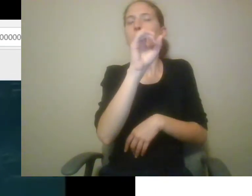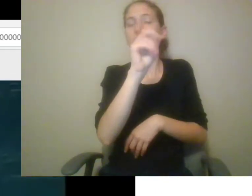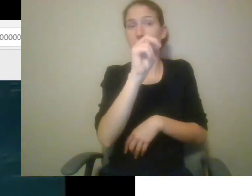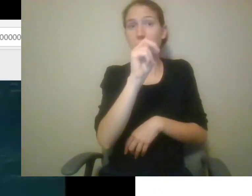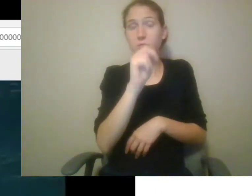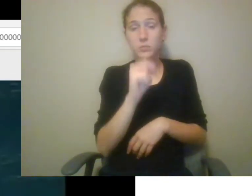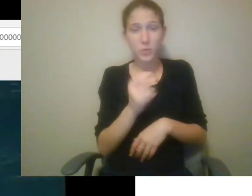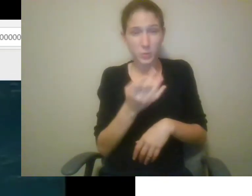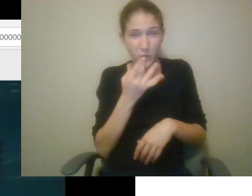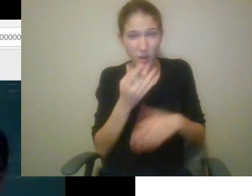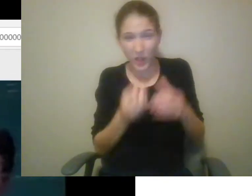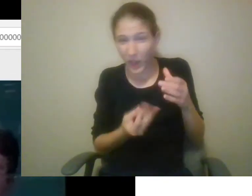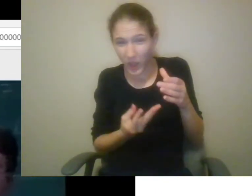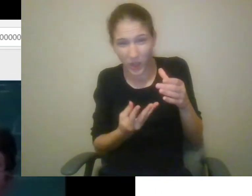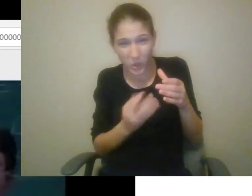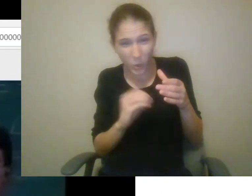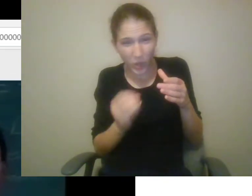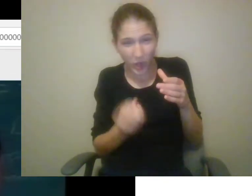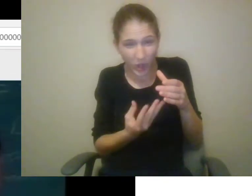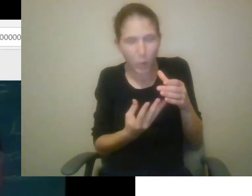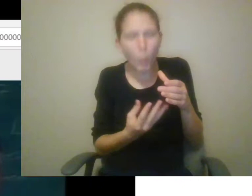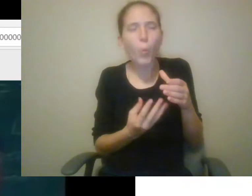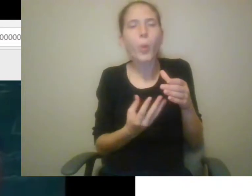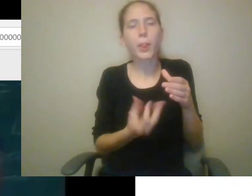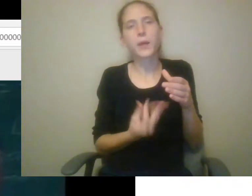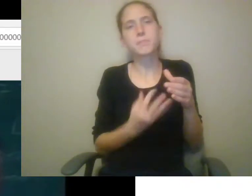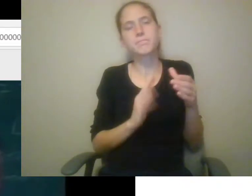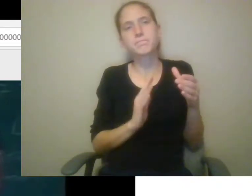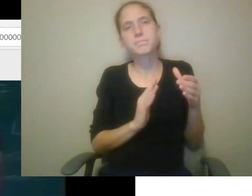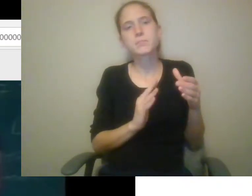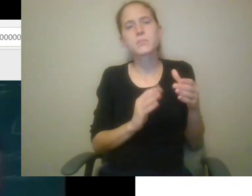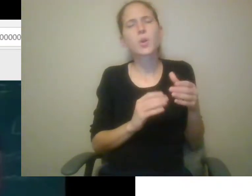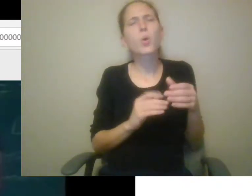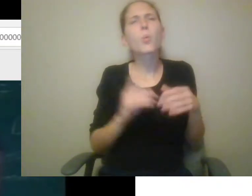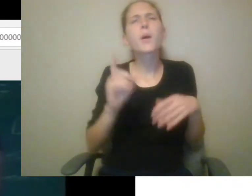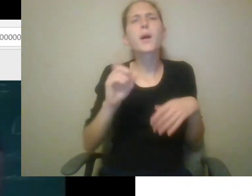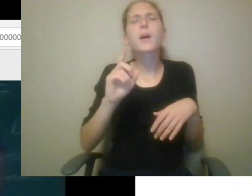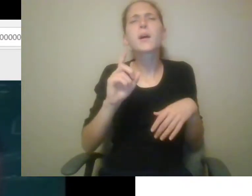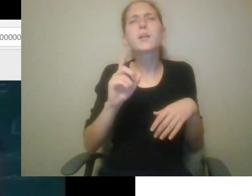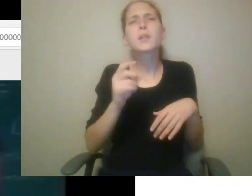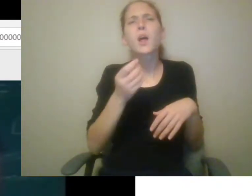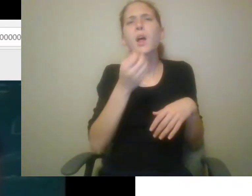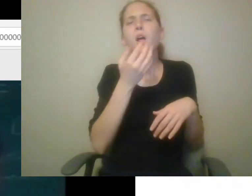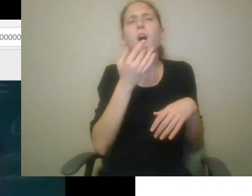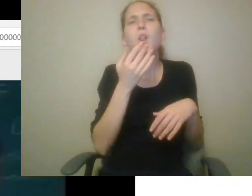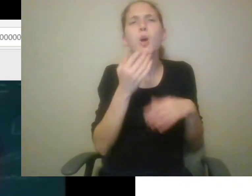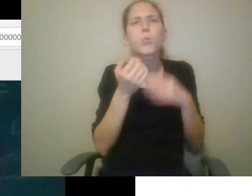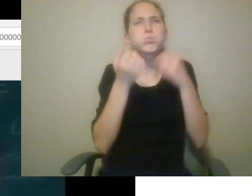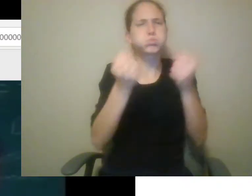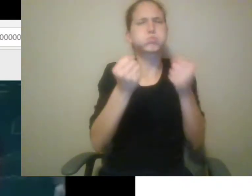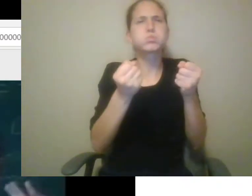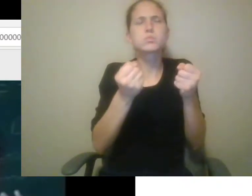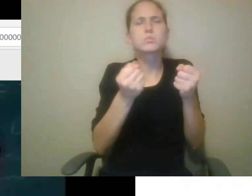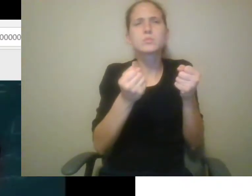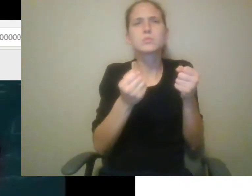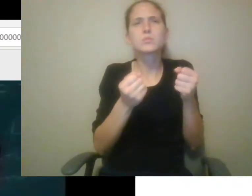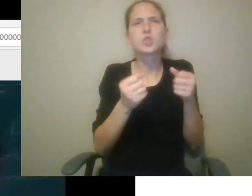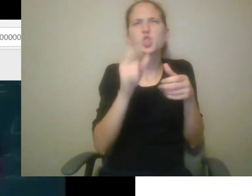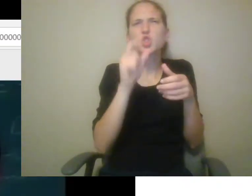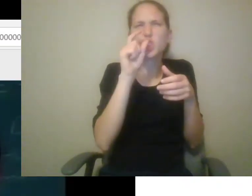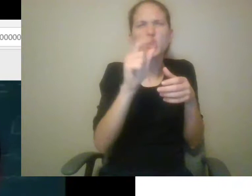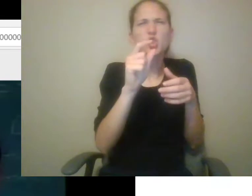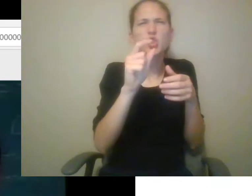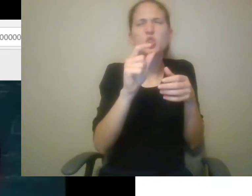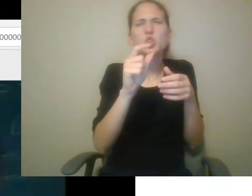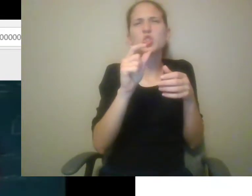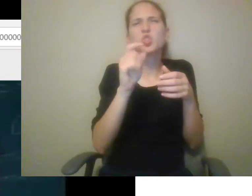can't see that. Too much better. We'll leave for now. As I add that in there, where's the high concentration of color? In